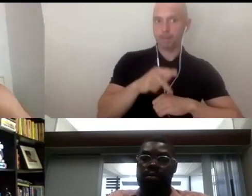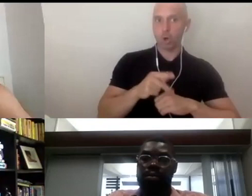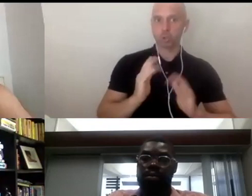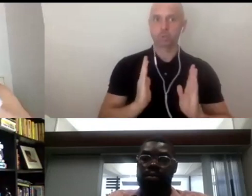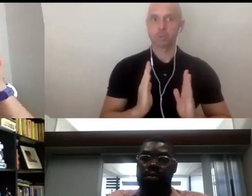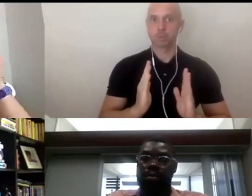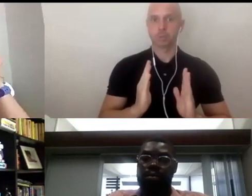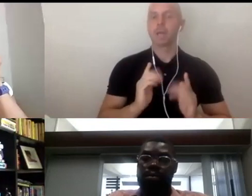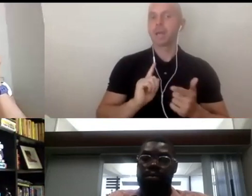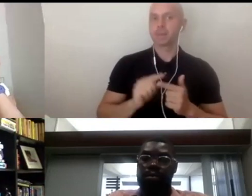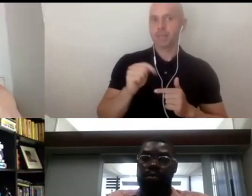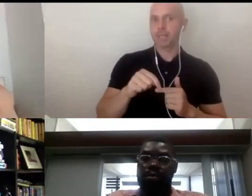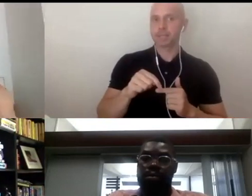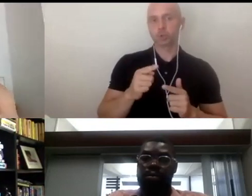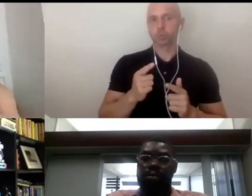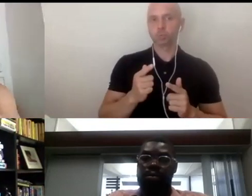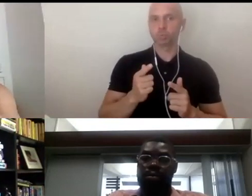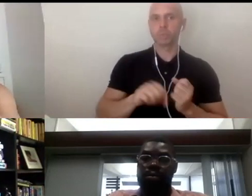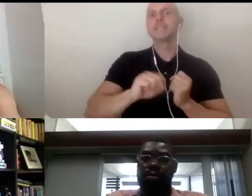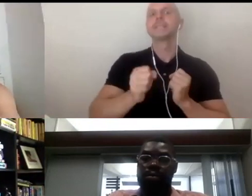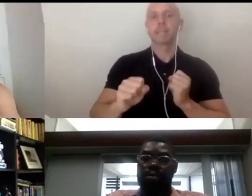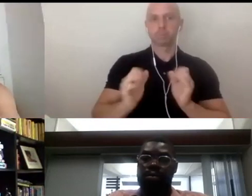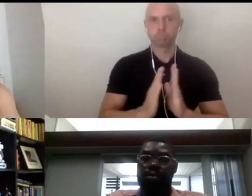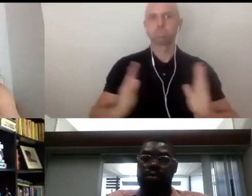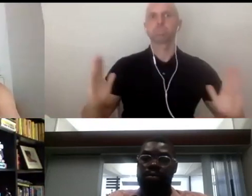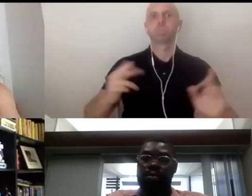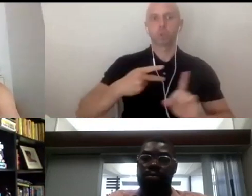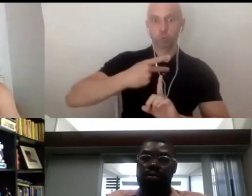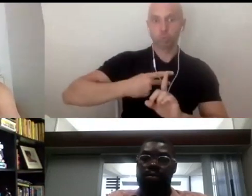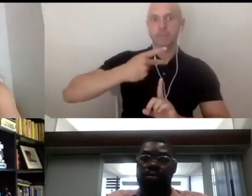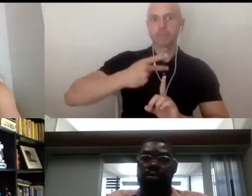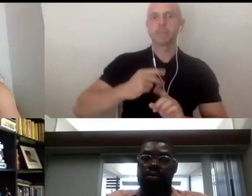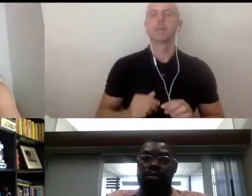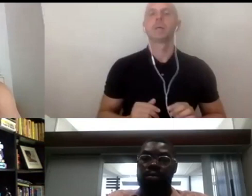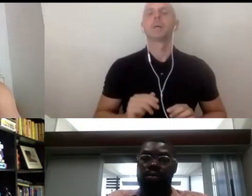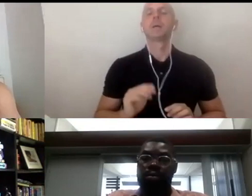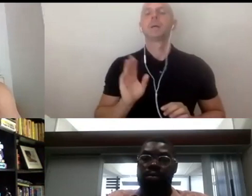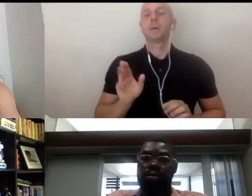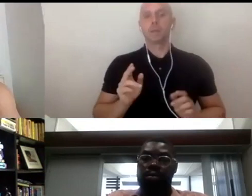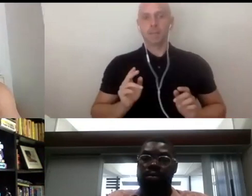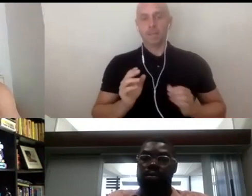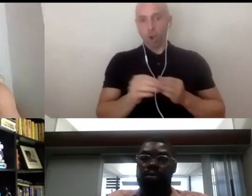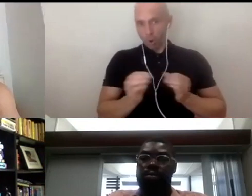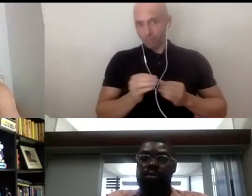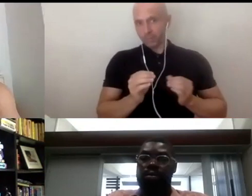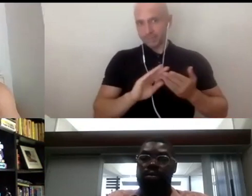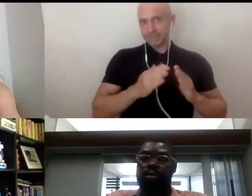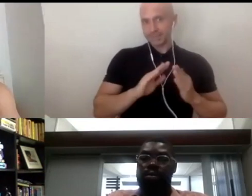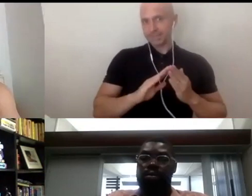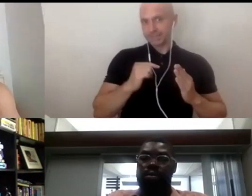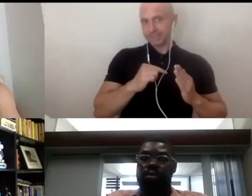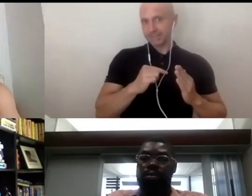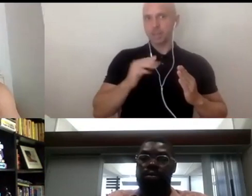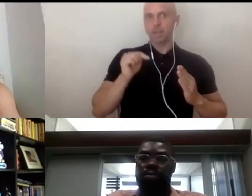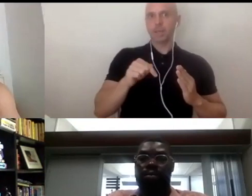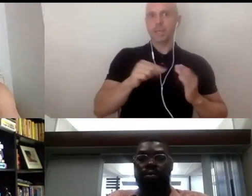kind of in the outside environment. Park staff in the permitting offices, you won't see specific guidelines around pod storage,